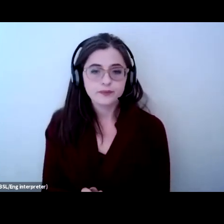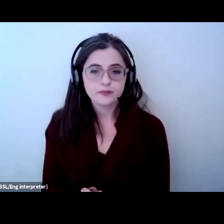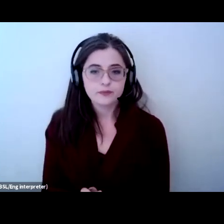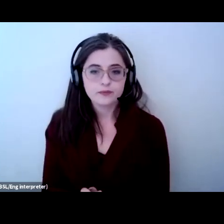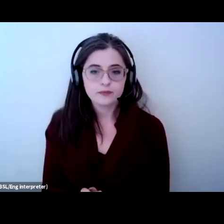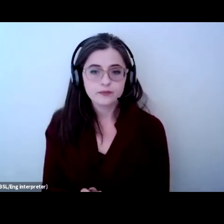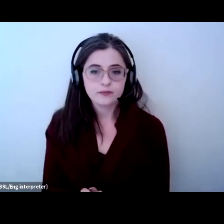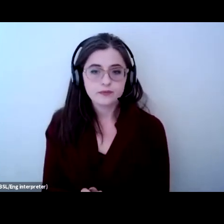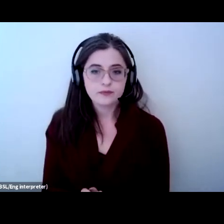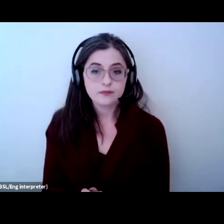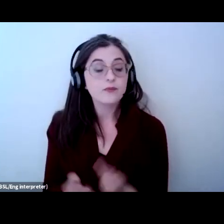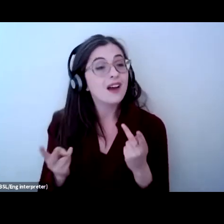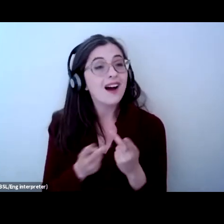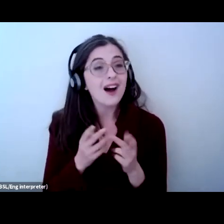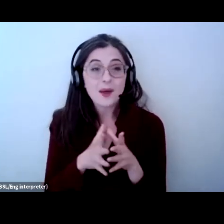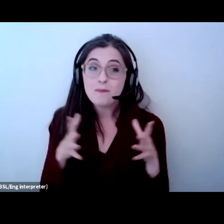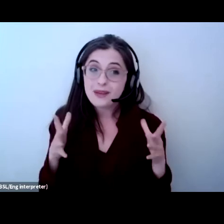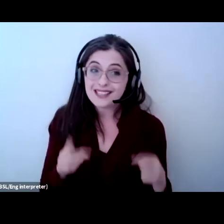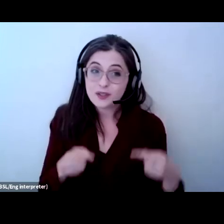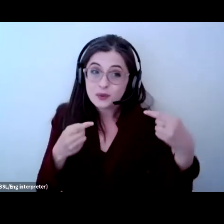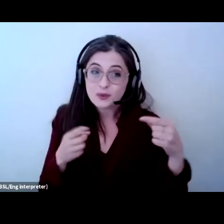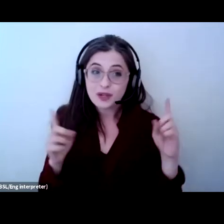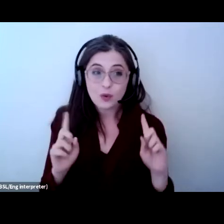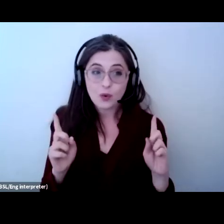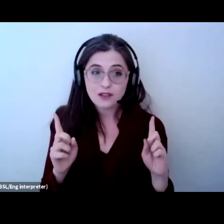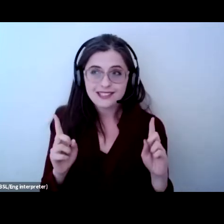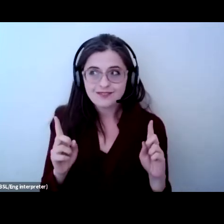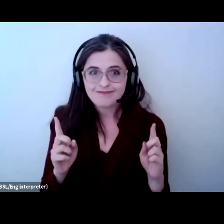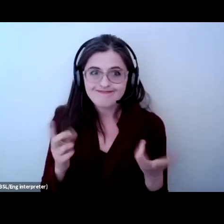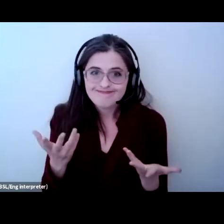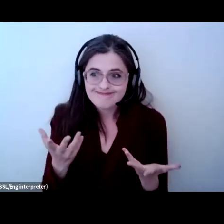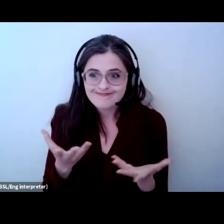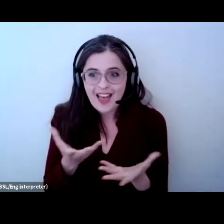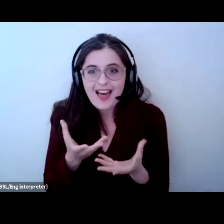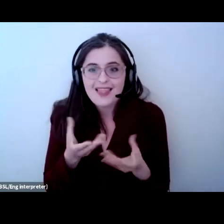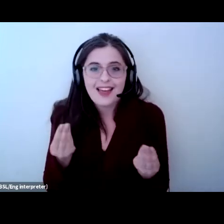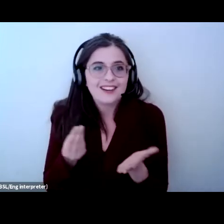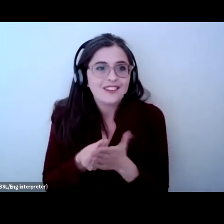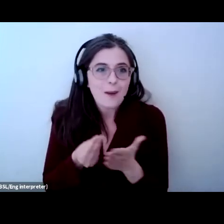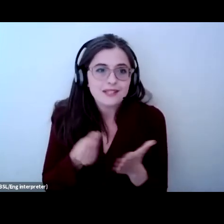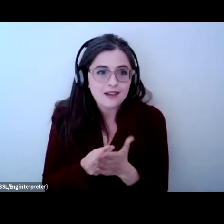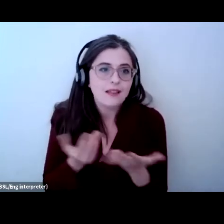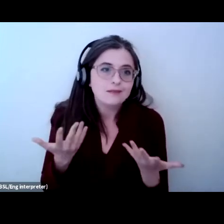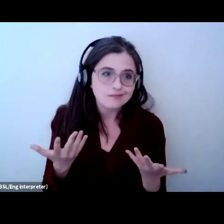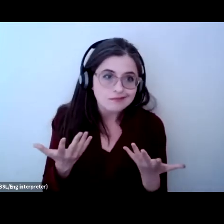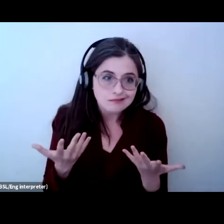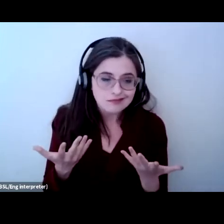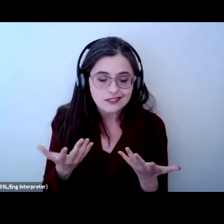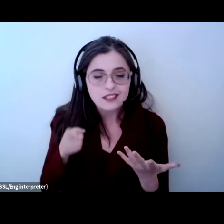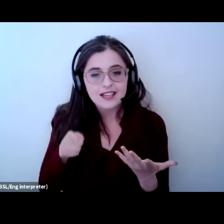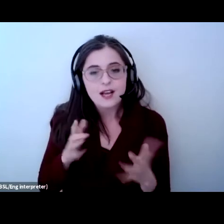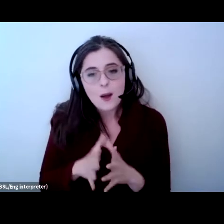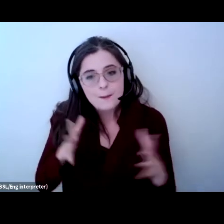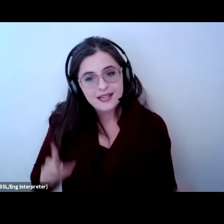Then the other big issue is lack of capital. And this is one of the biggest